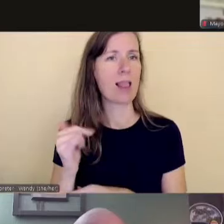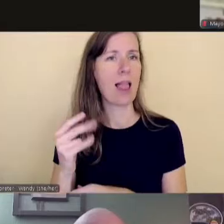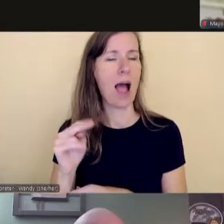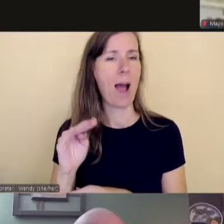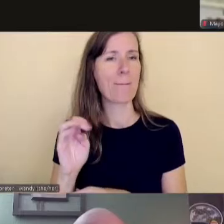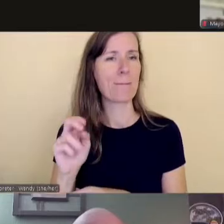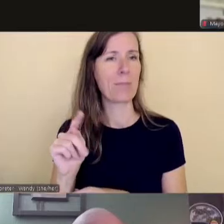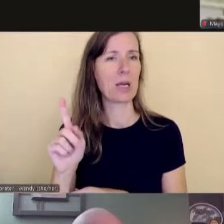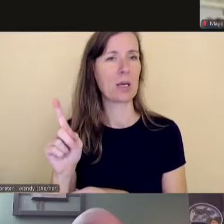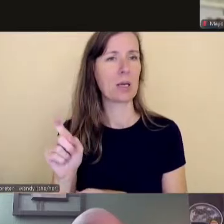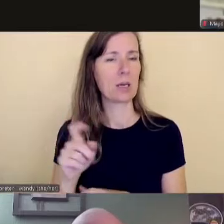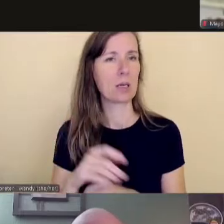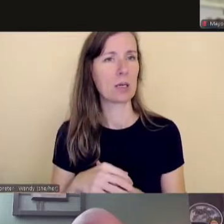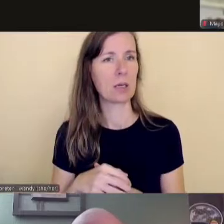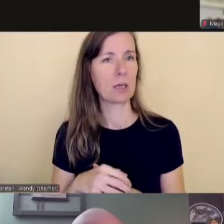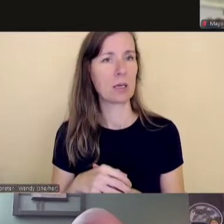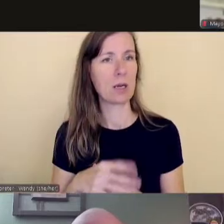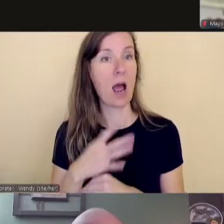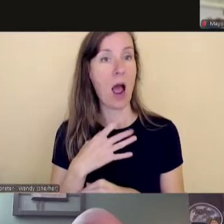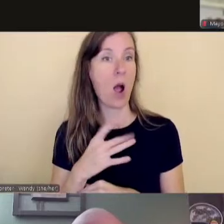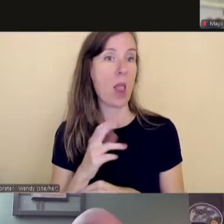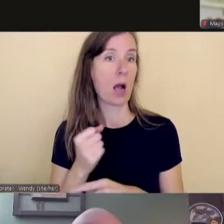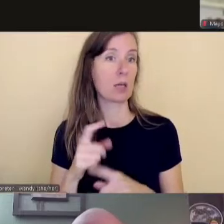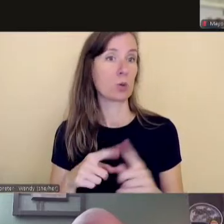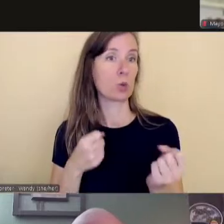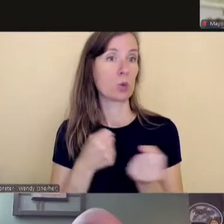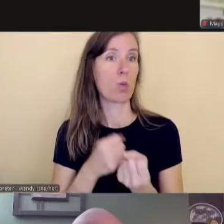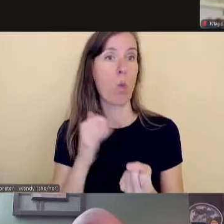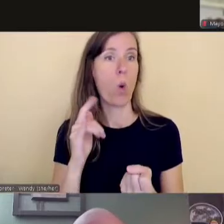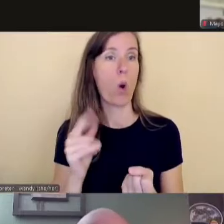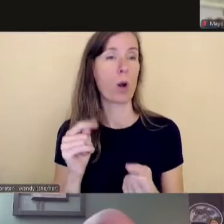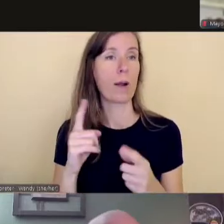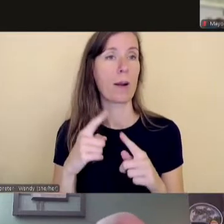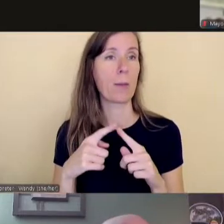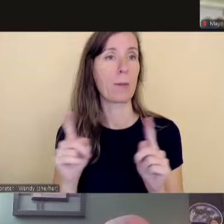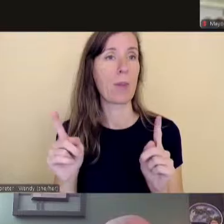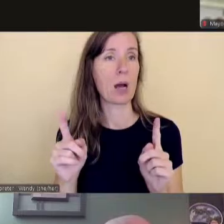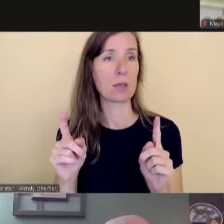I mean, I would certainly like us to support it, but